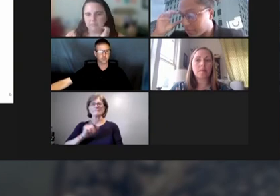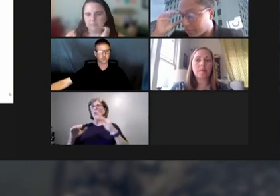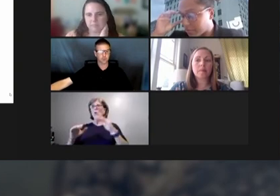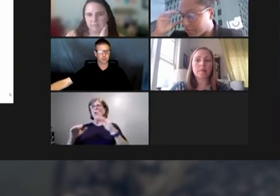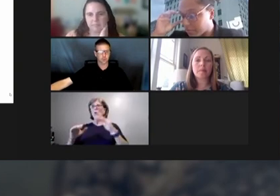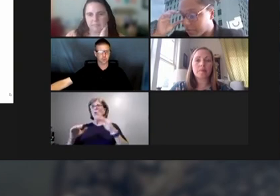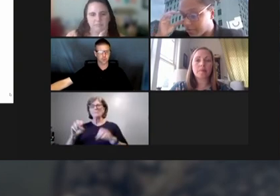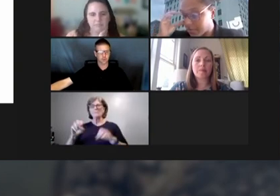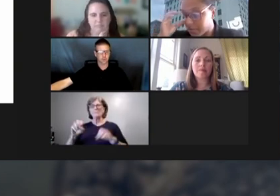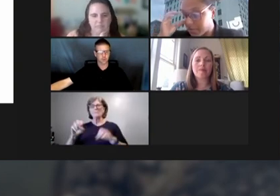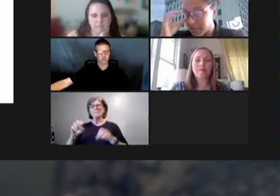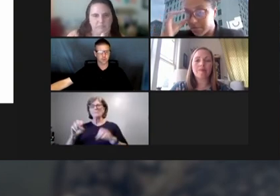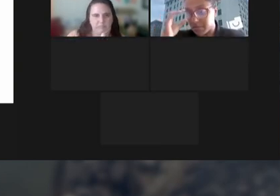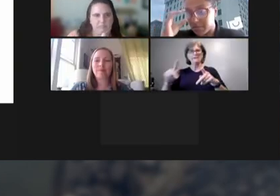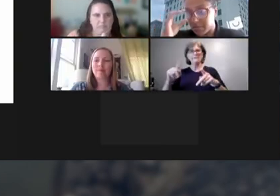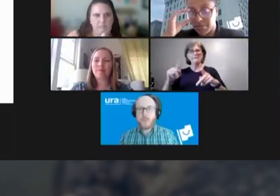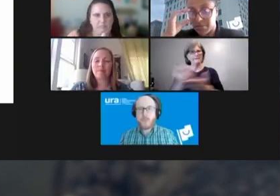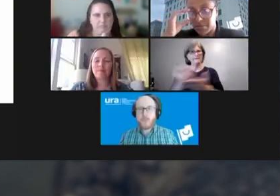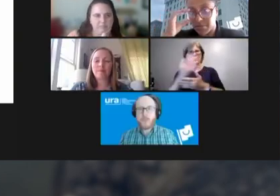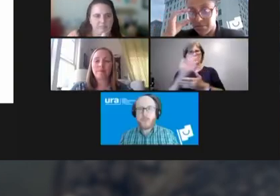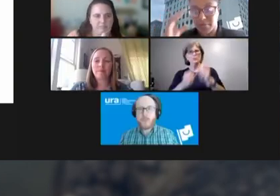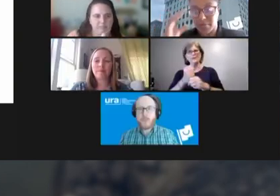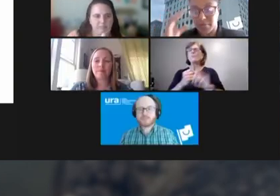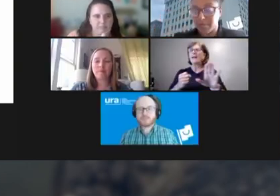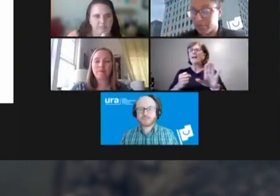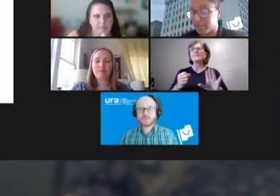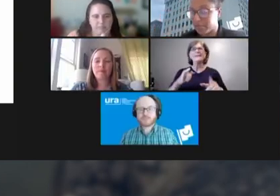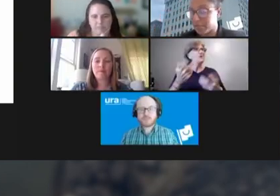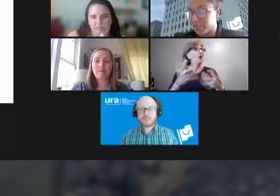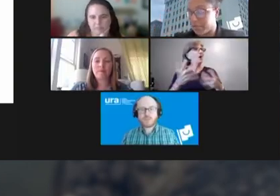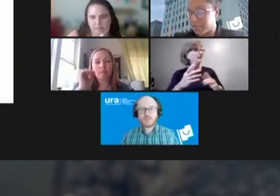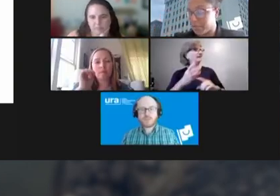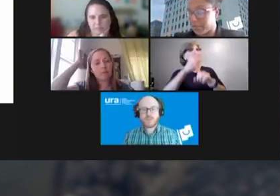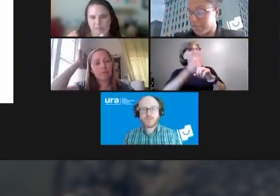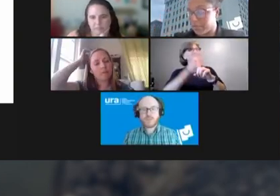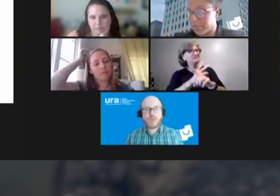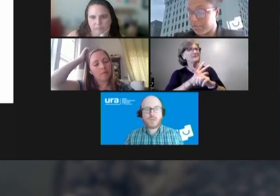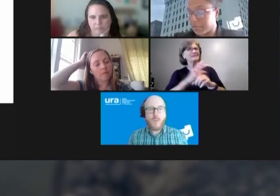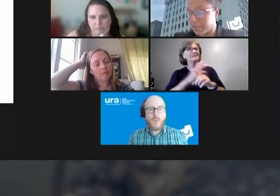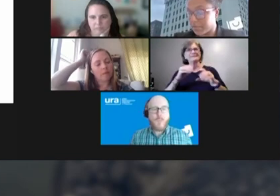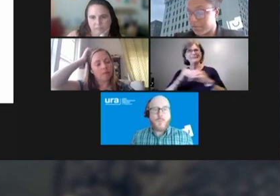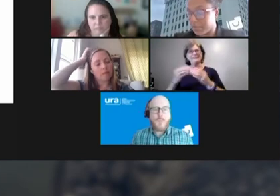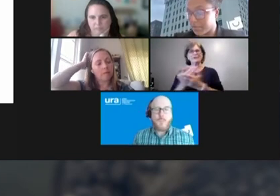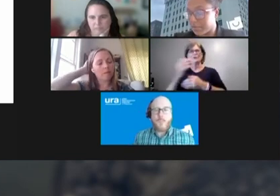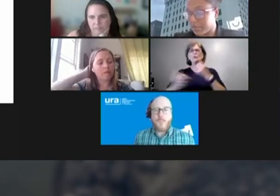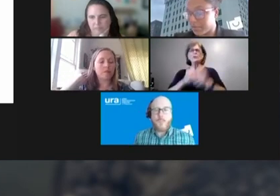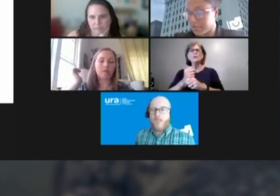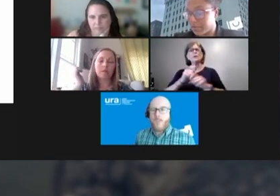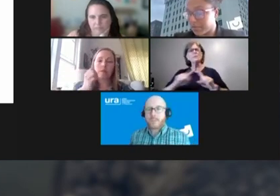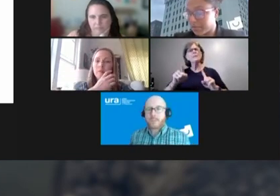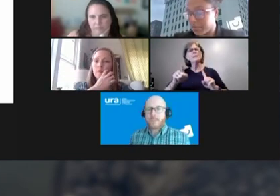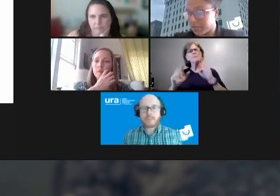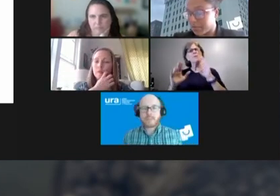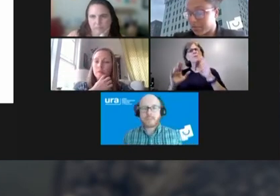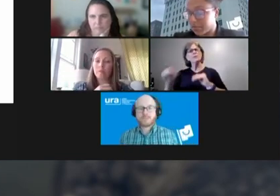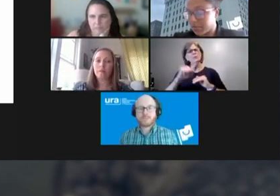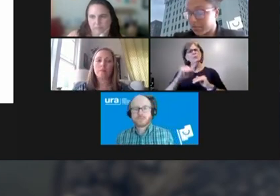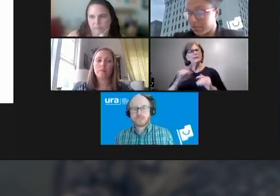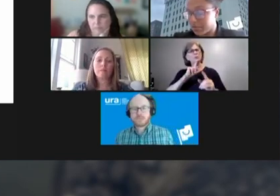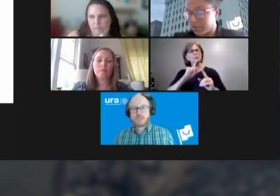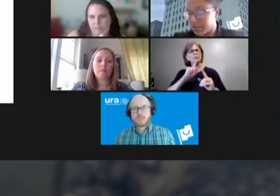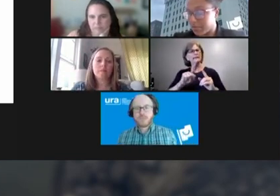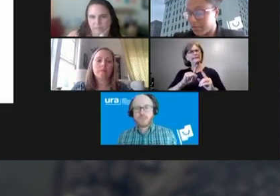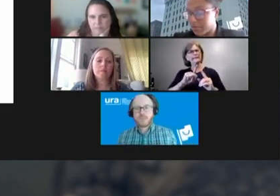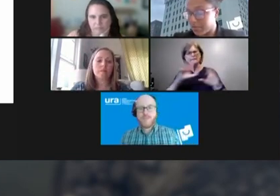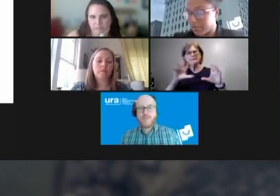halfway through the year, but really, again, thinking about ways that we can intersect with the larger dialogue about affordable housing is important,